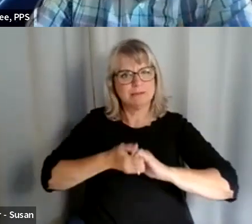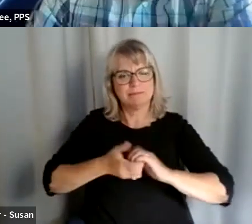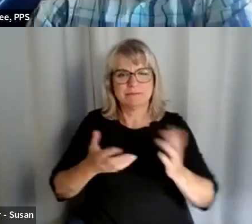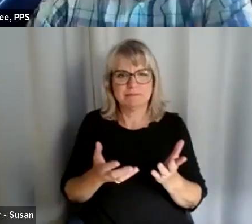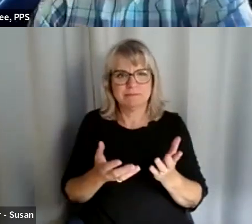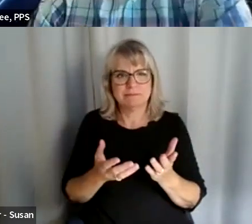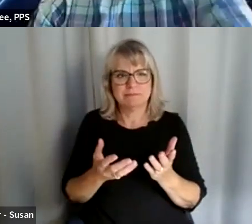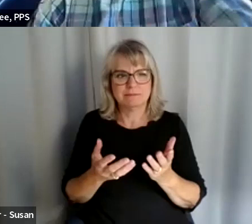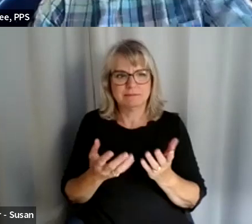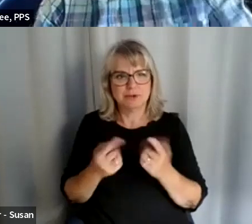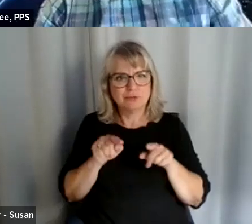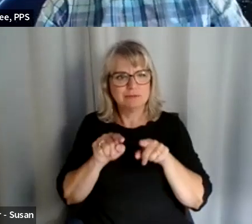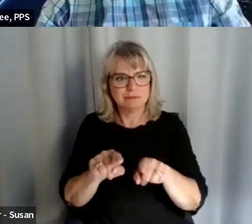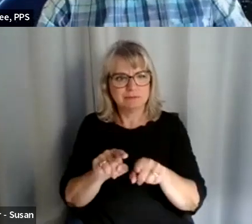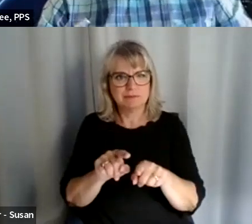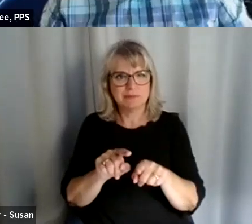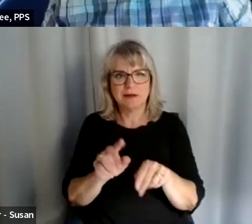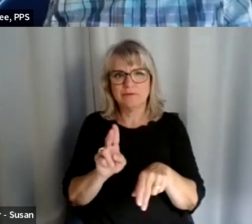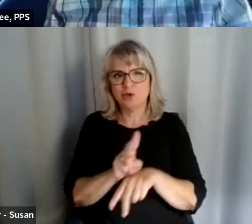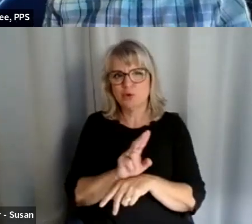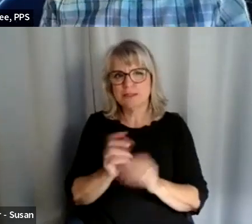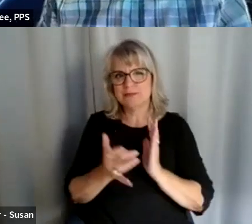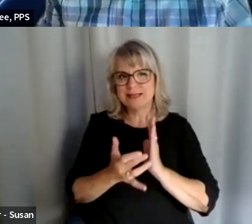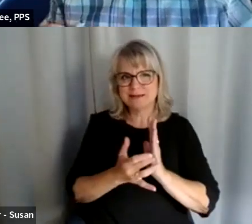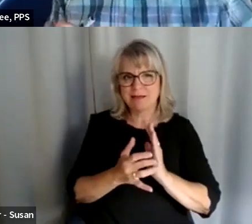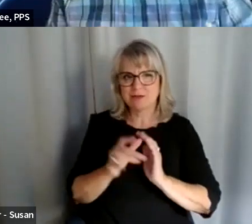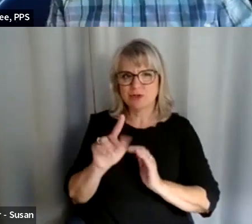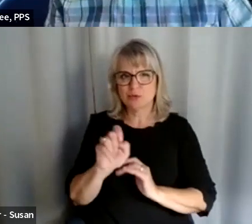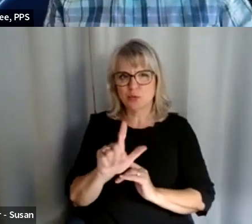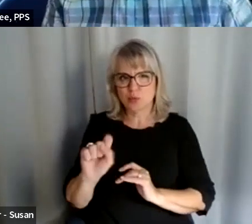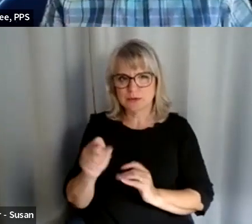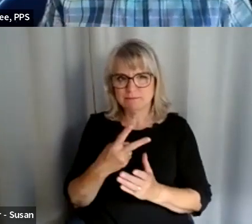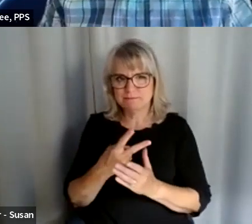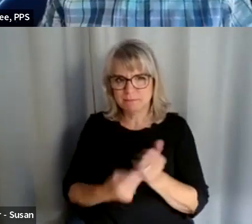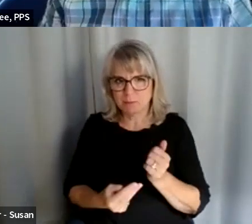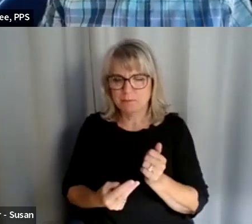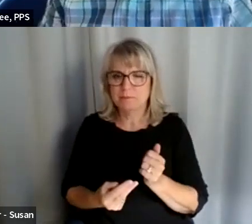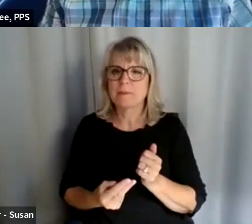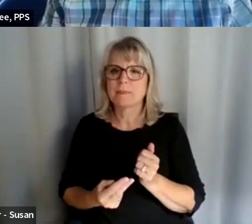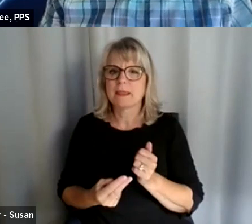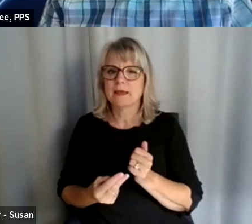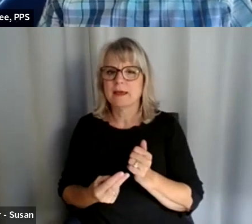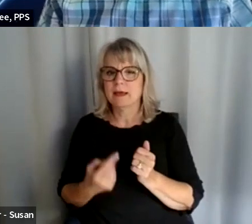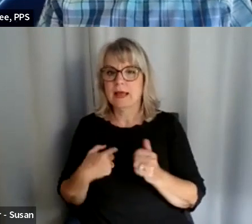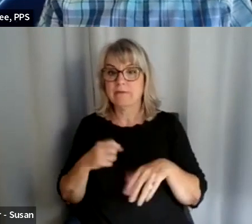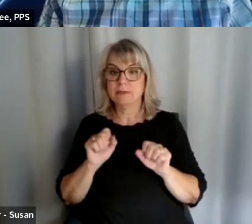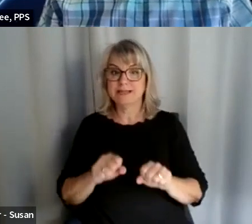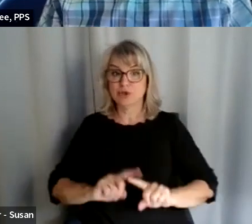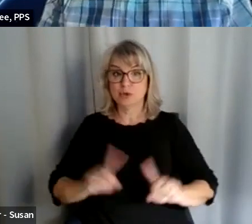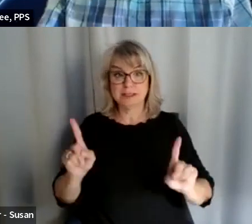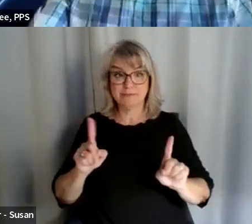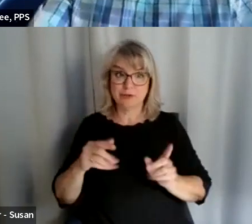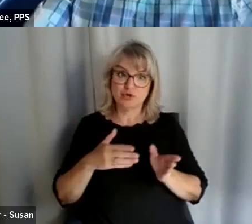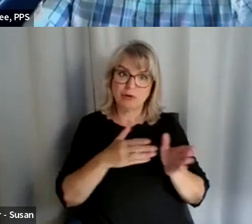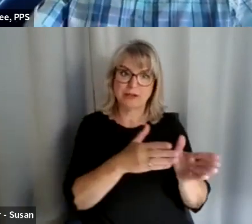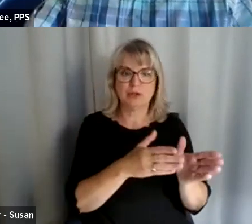complementary view yeah. of the use of technology and tools, and think have a potential different direction where